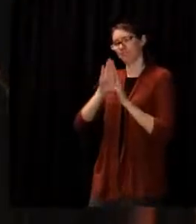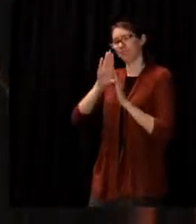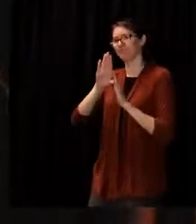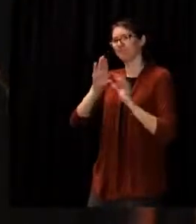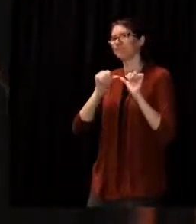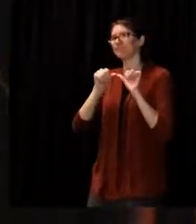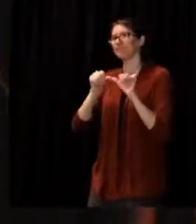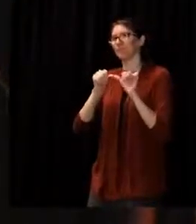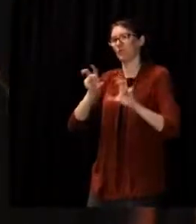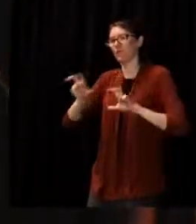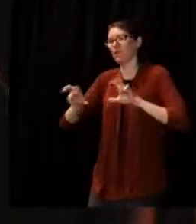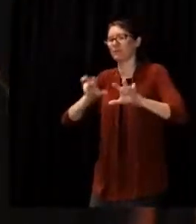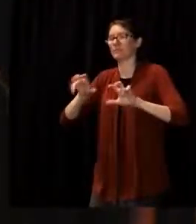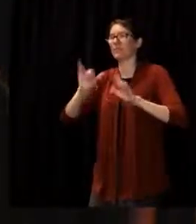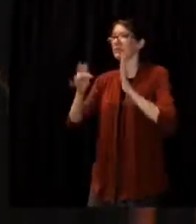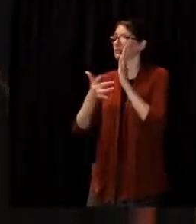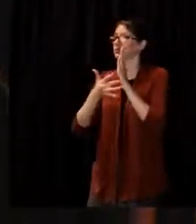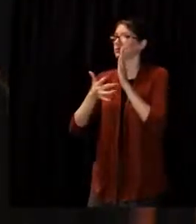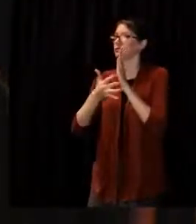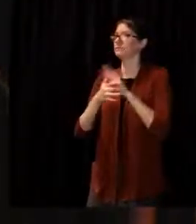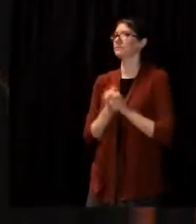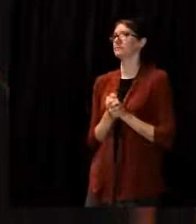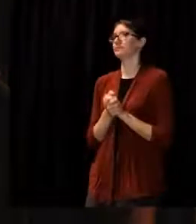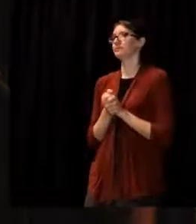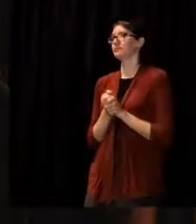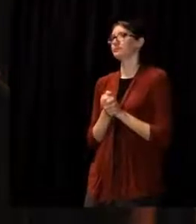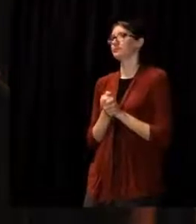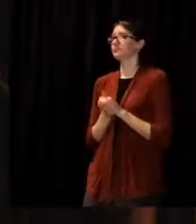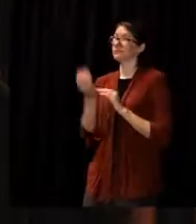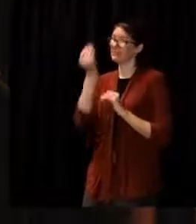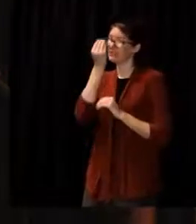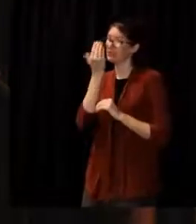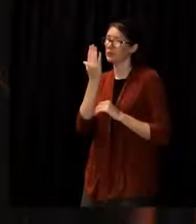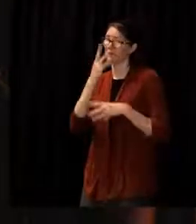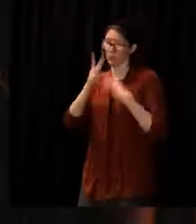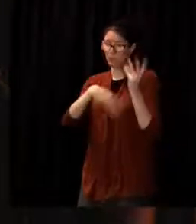this. And I'll just give you a heads up on this when it comes to our world outreach.